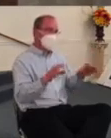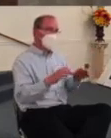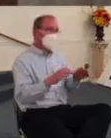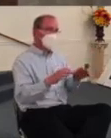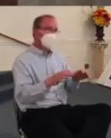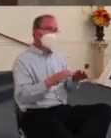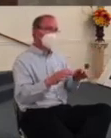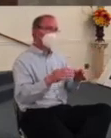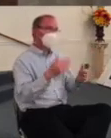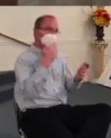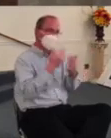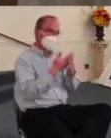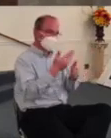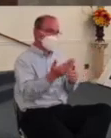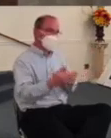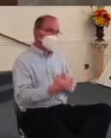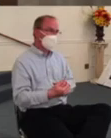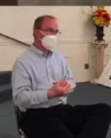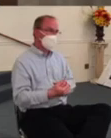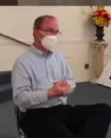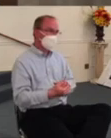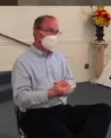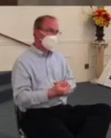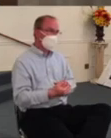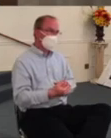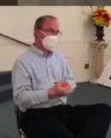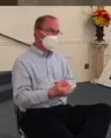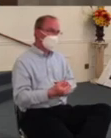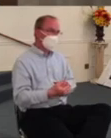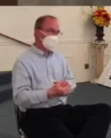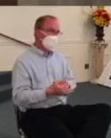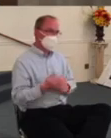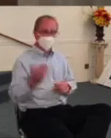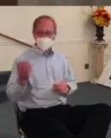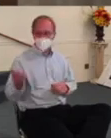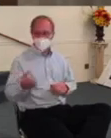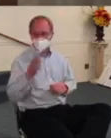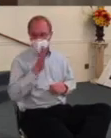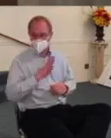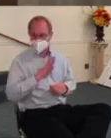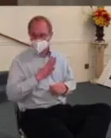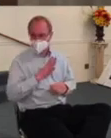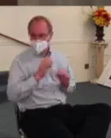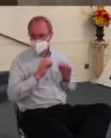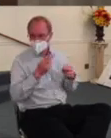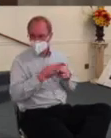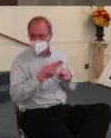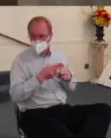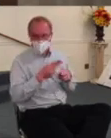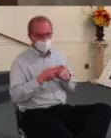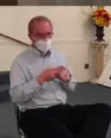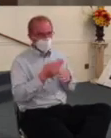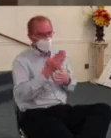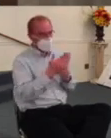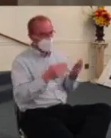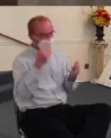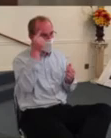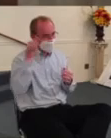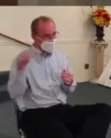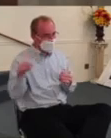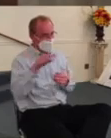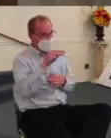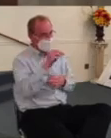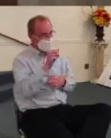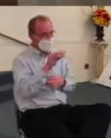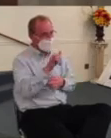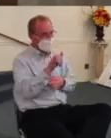The lady, unnamed, some have made her the Mary of John chapter